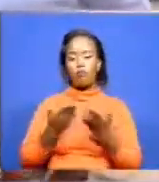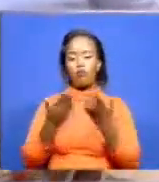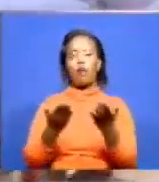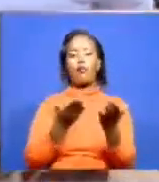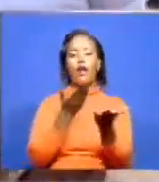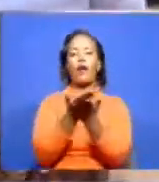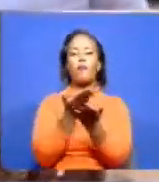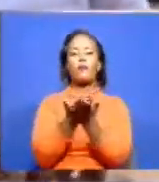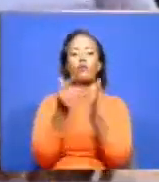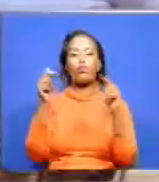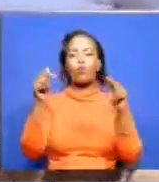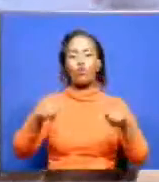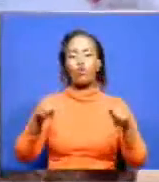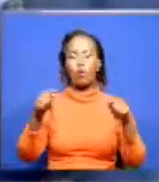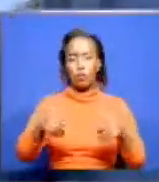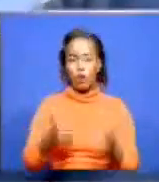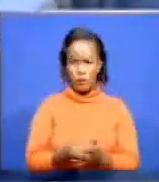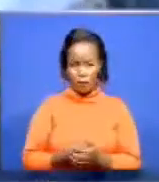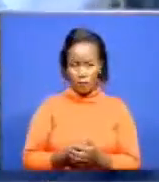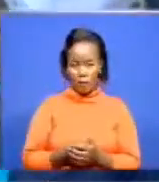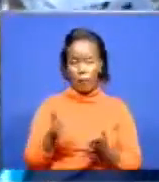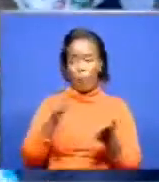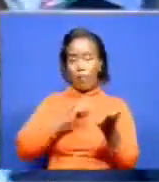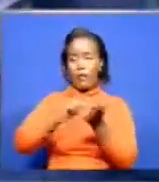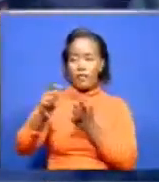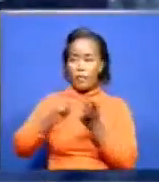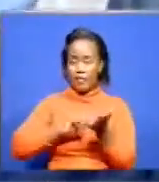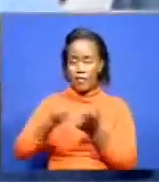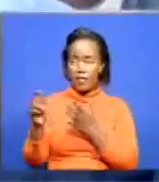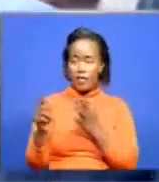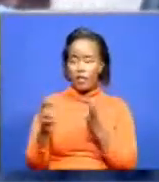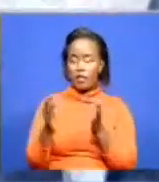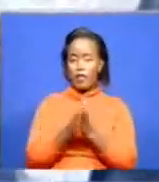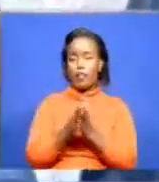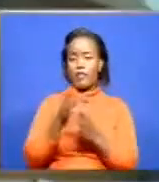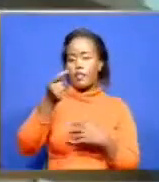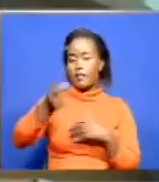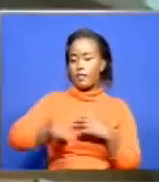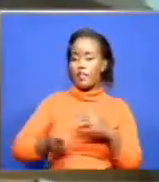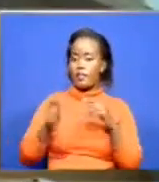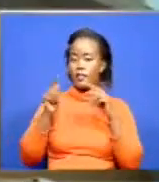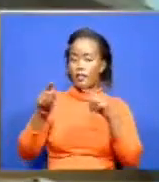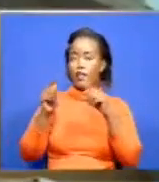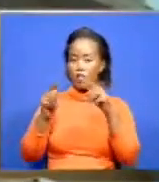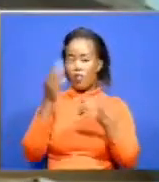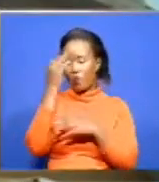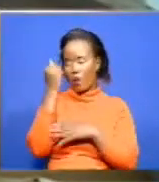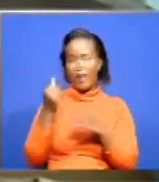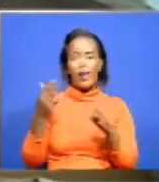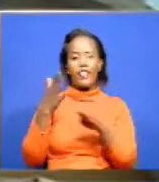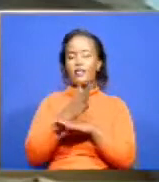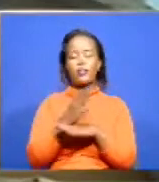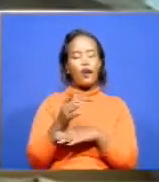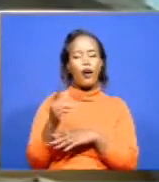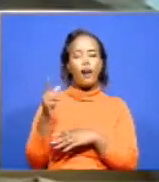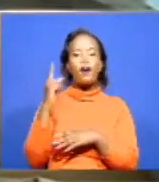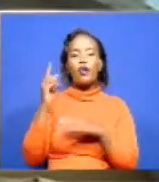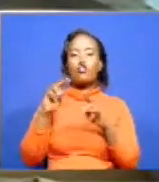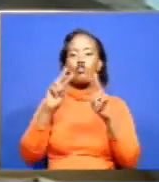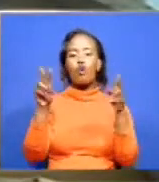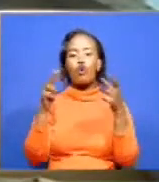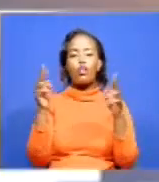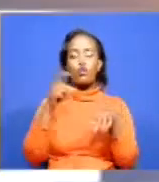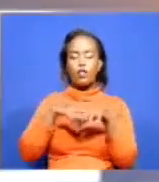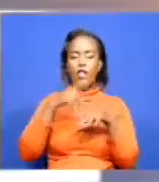today. The Secretariat alleges bias on the side of the judges, whom they accuse of engaging in extra legal issues or delivering the